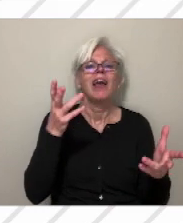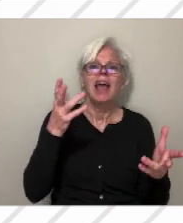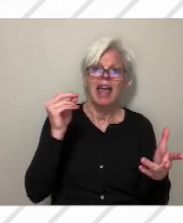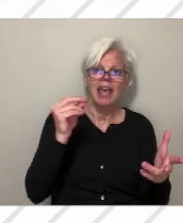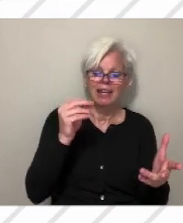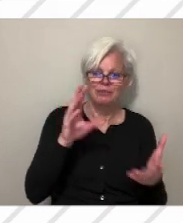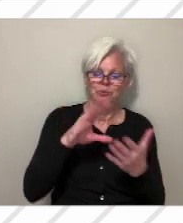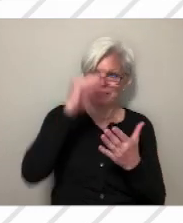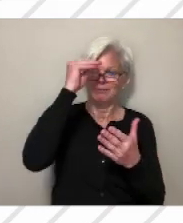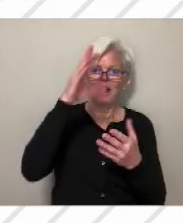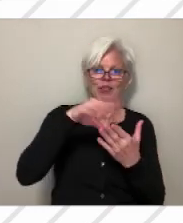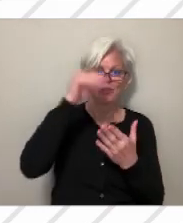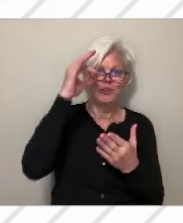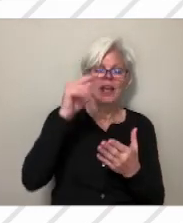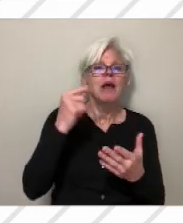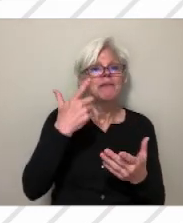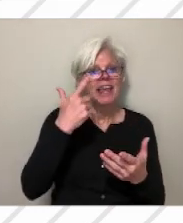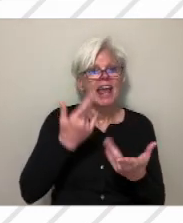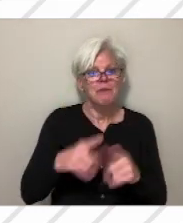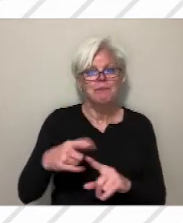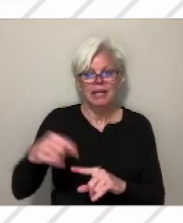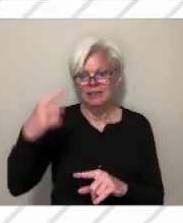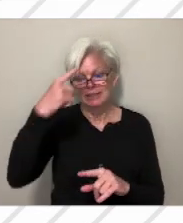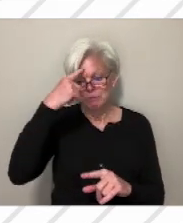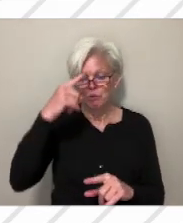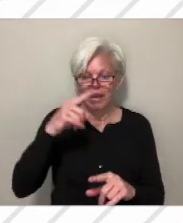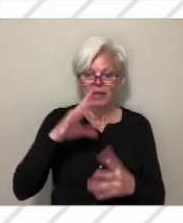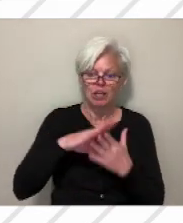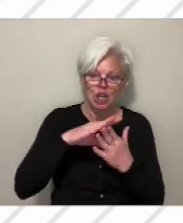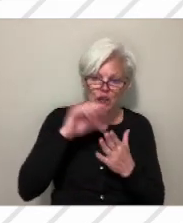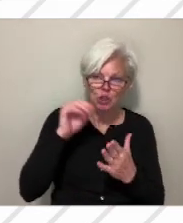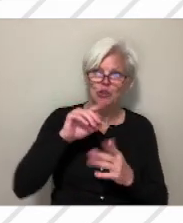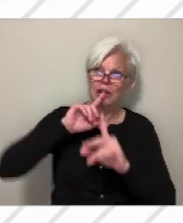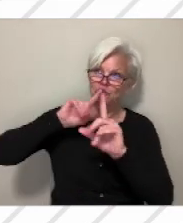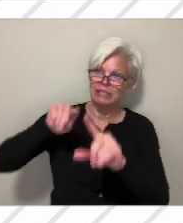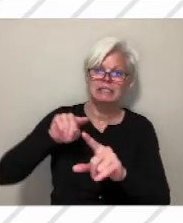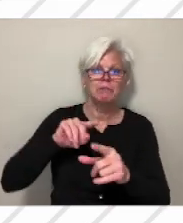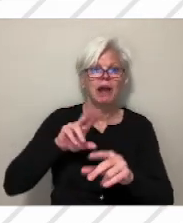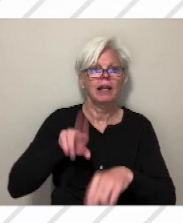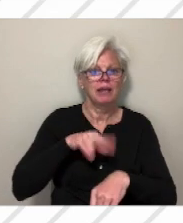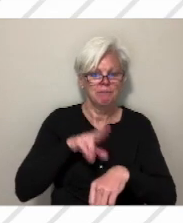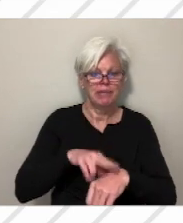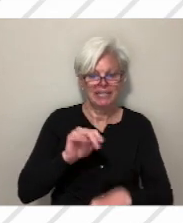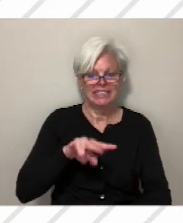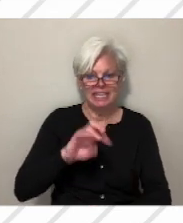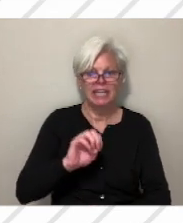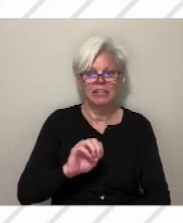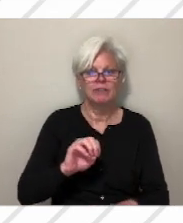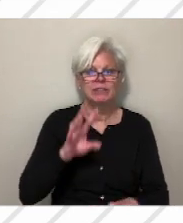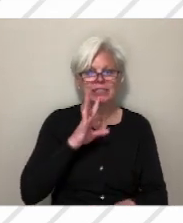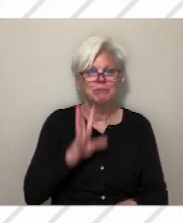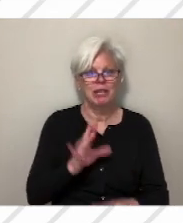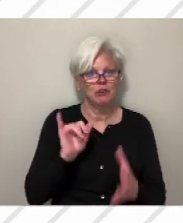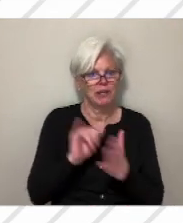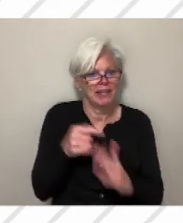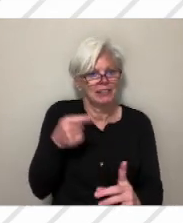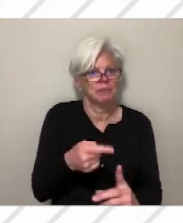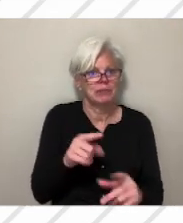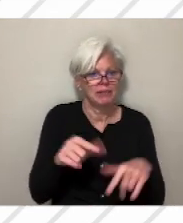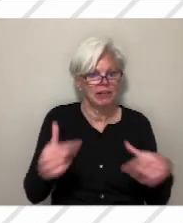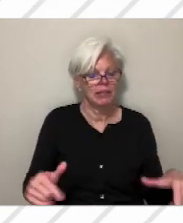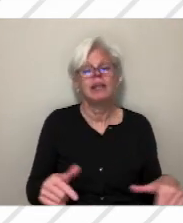respond and learn to become a native speaker in that particular language. As we grow from being a child